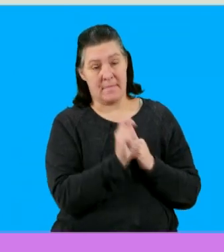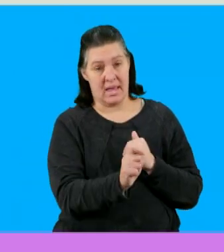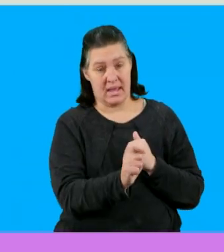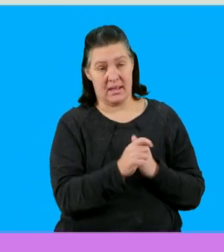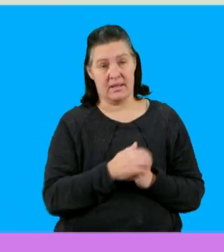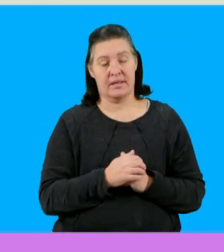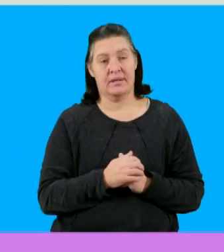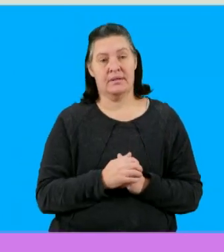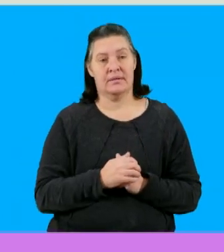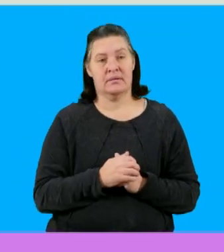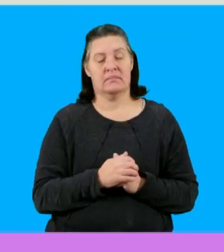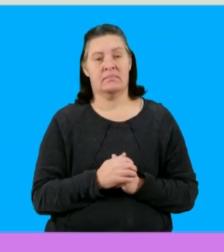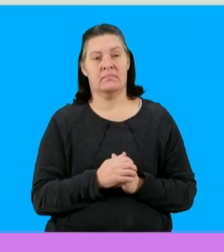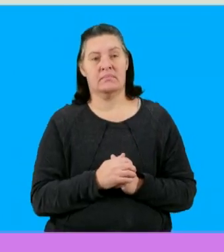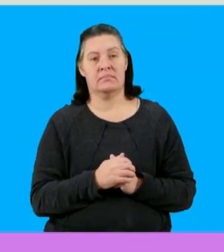monthly